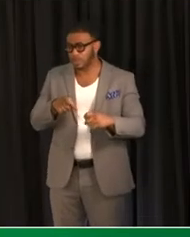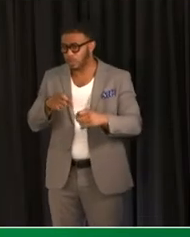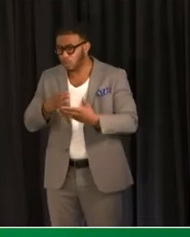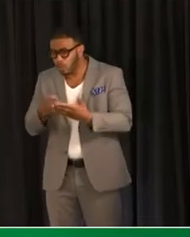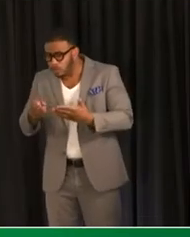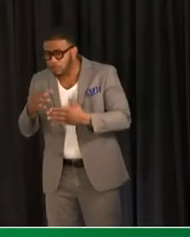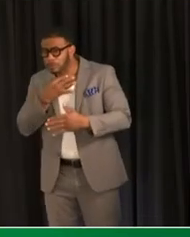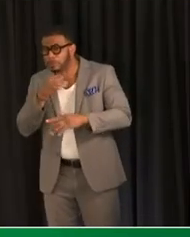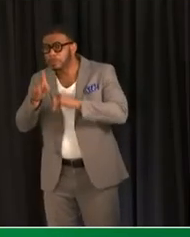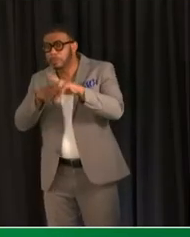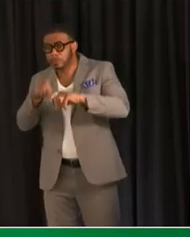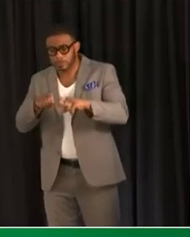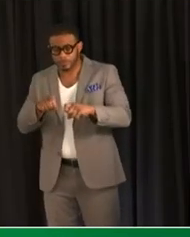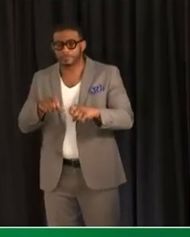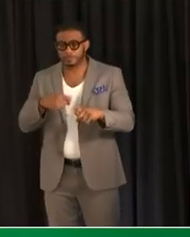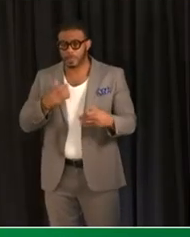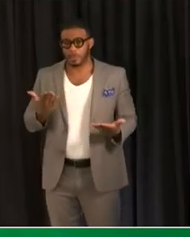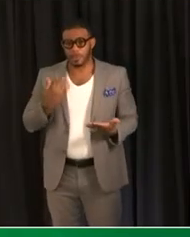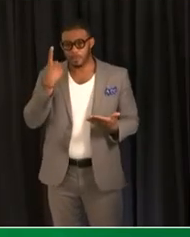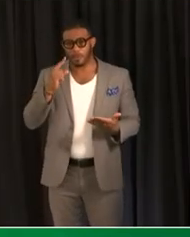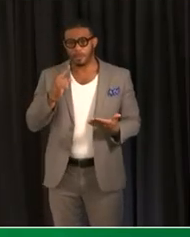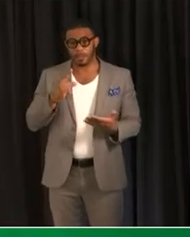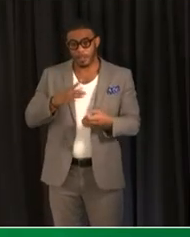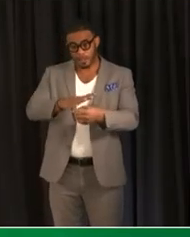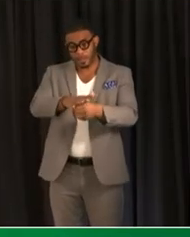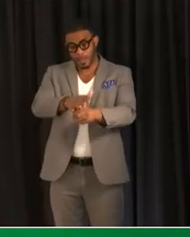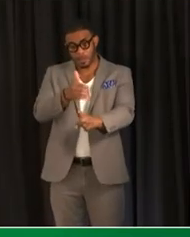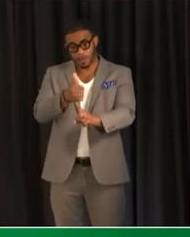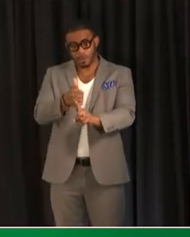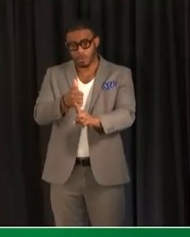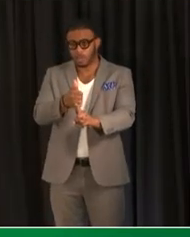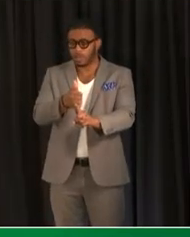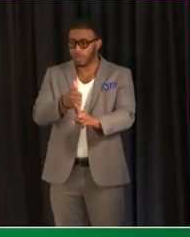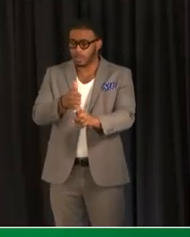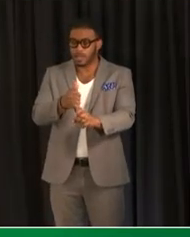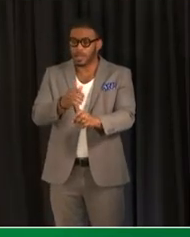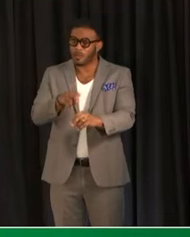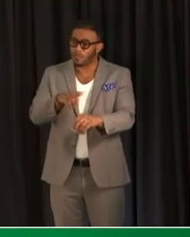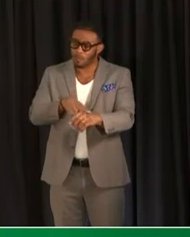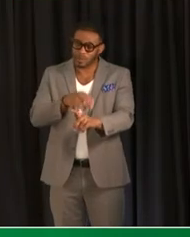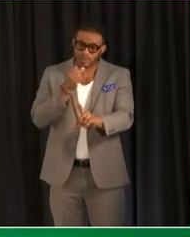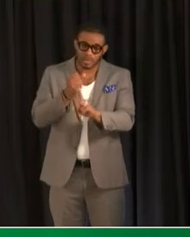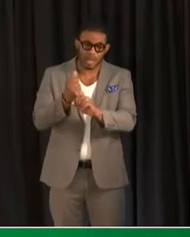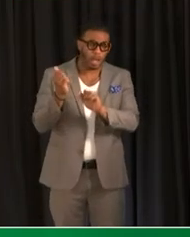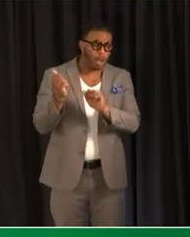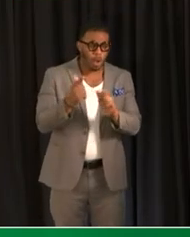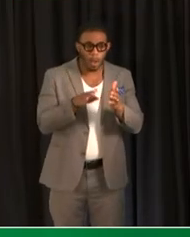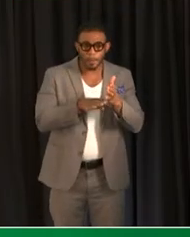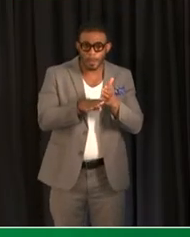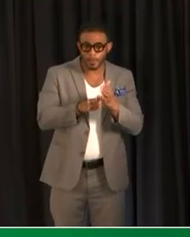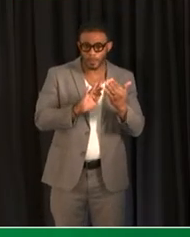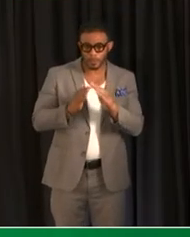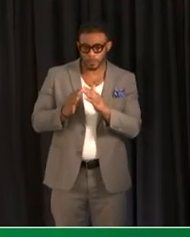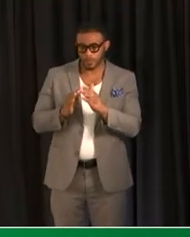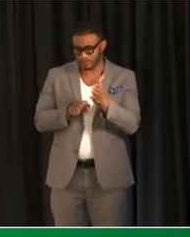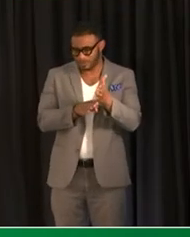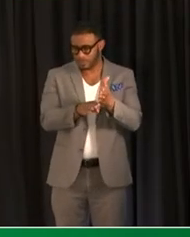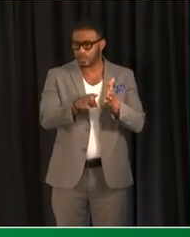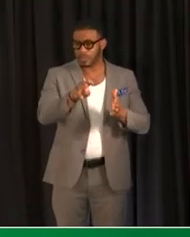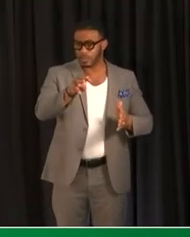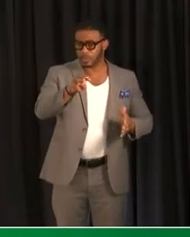can support residents this year. The pandemic has also drastically affected our minority communities